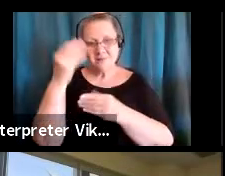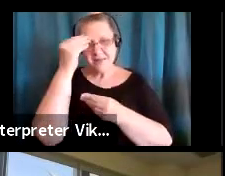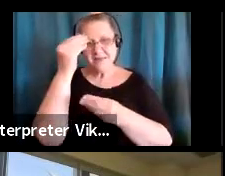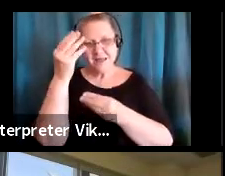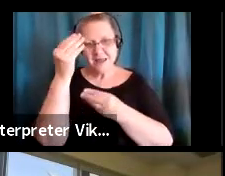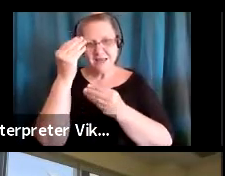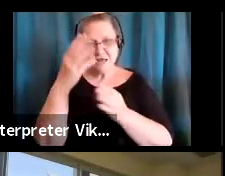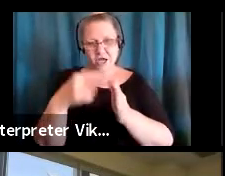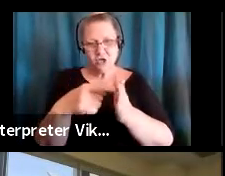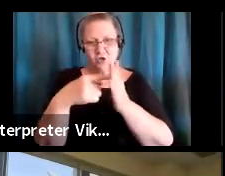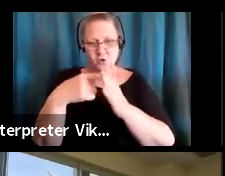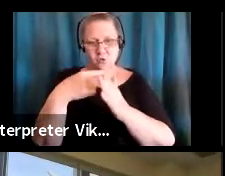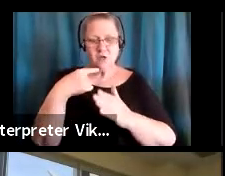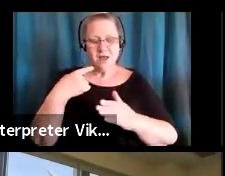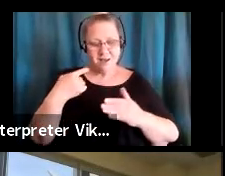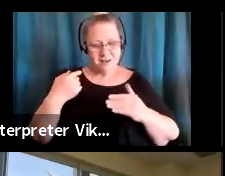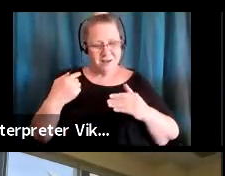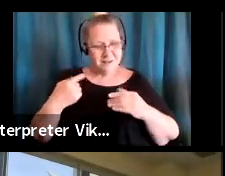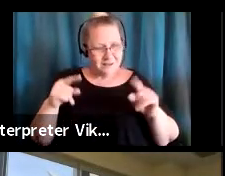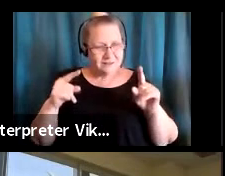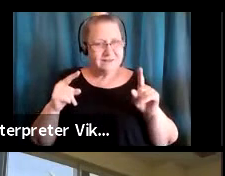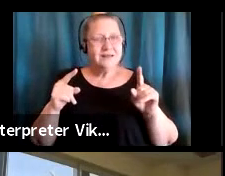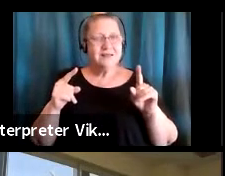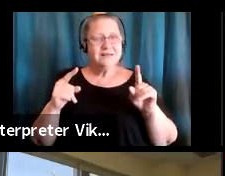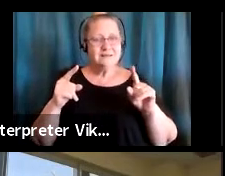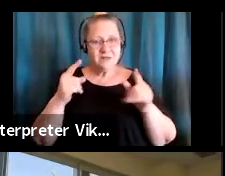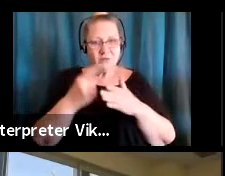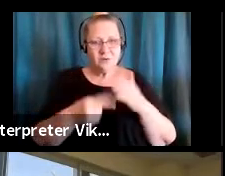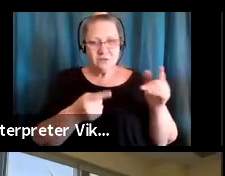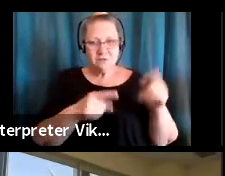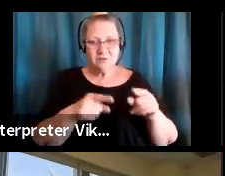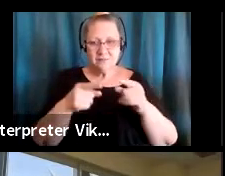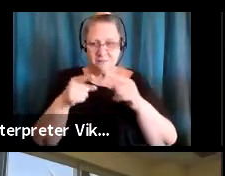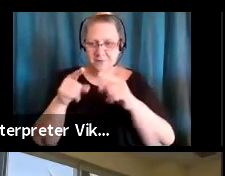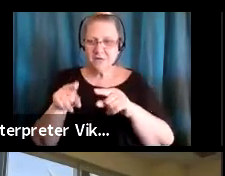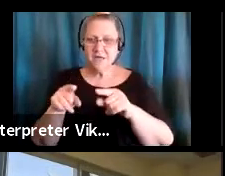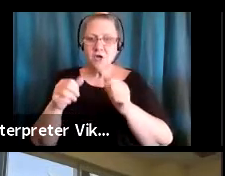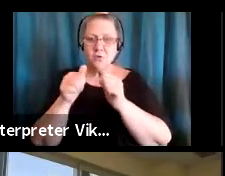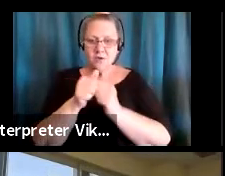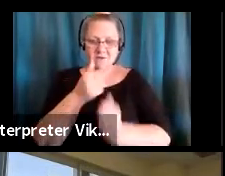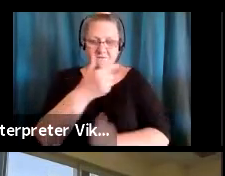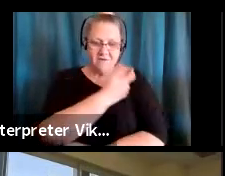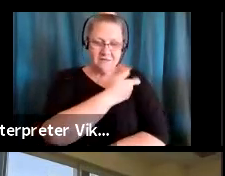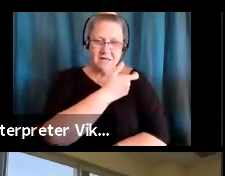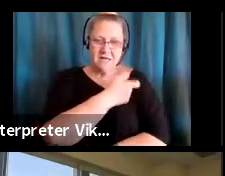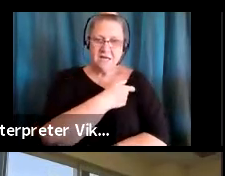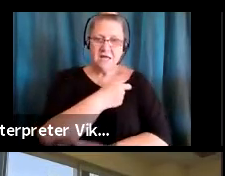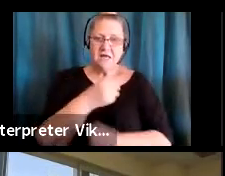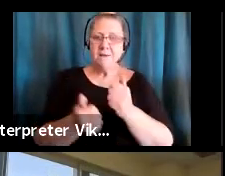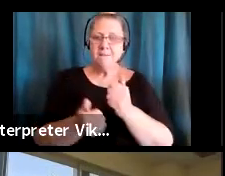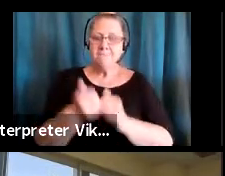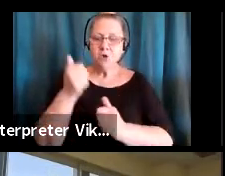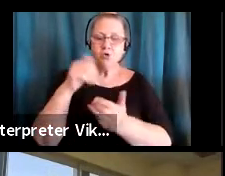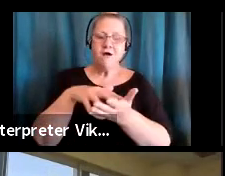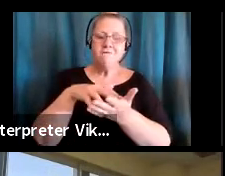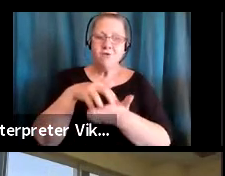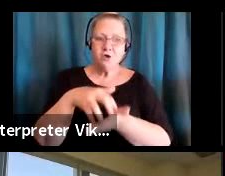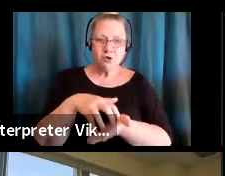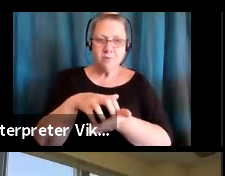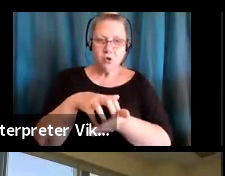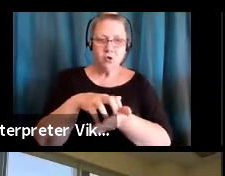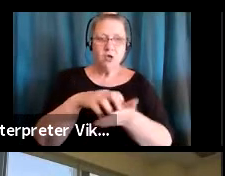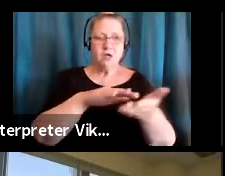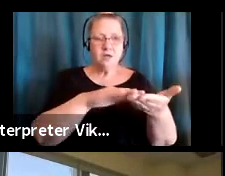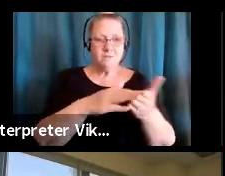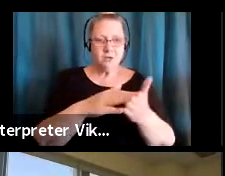how we are doing in vaccinating our most vulnerable communities in California compared to